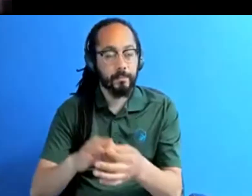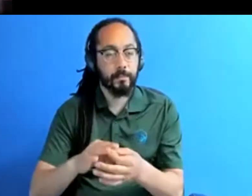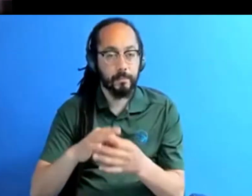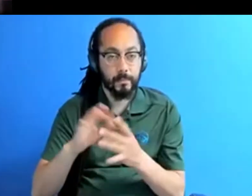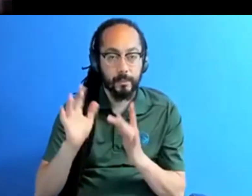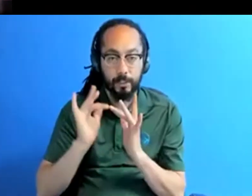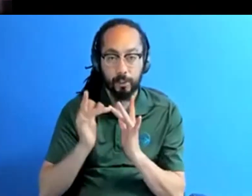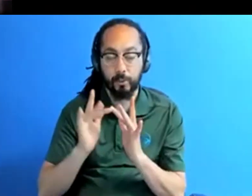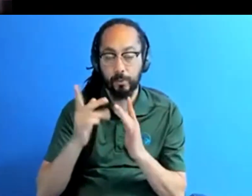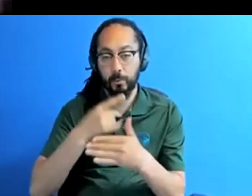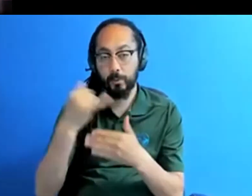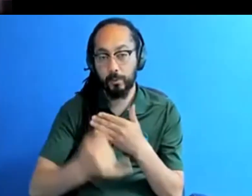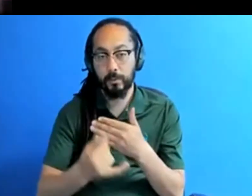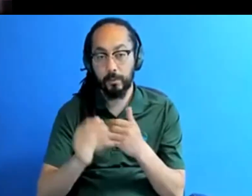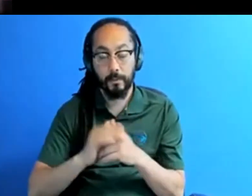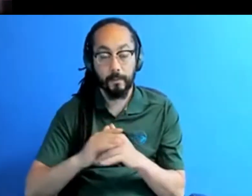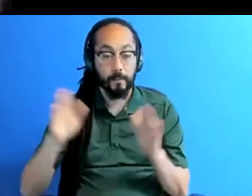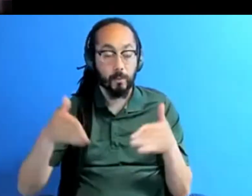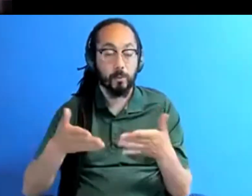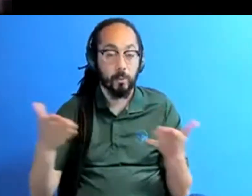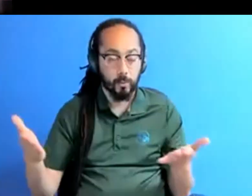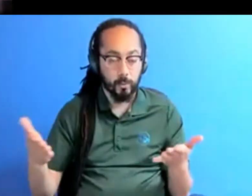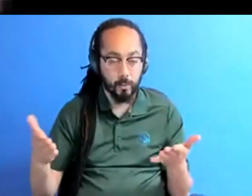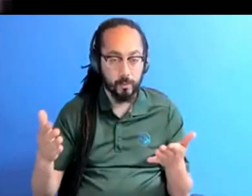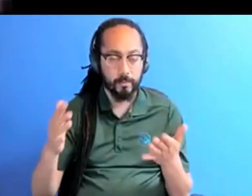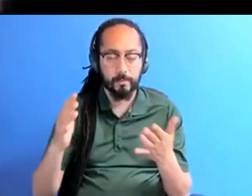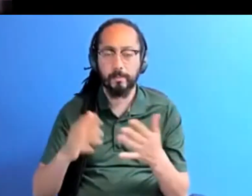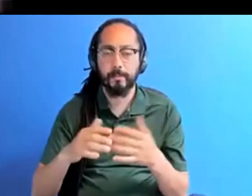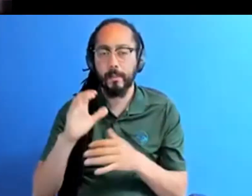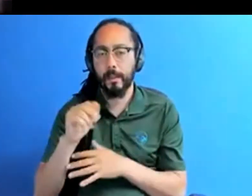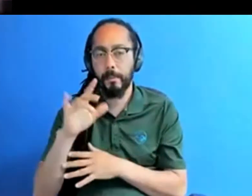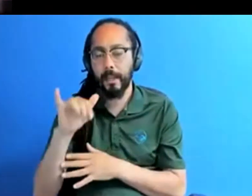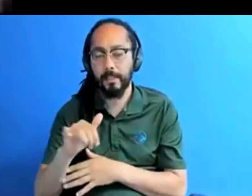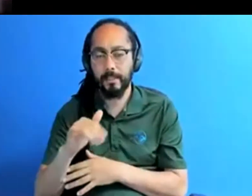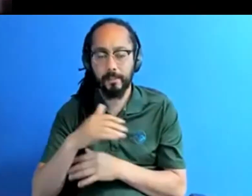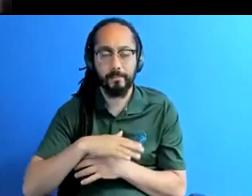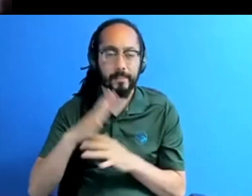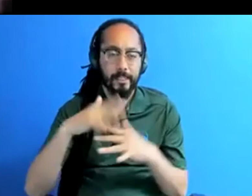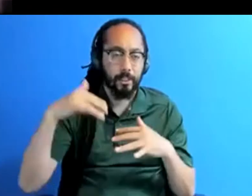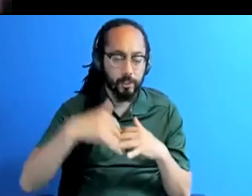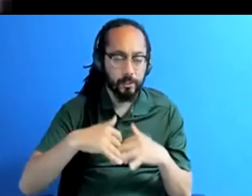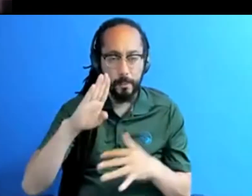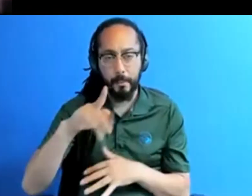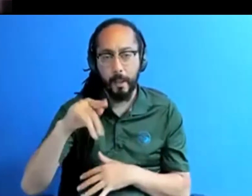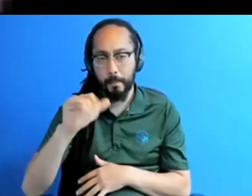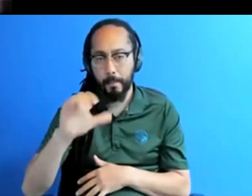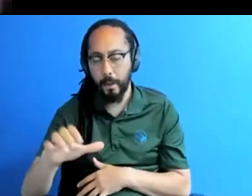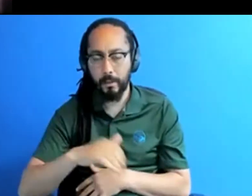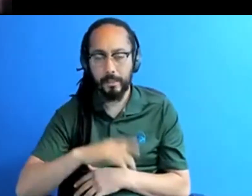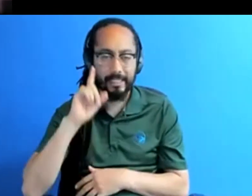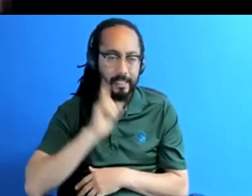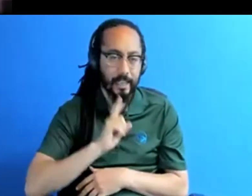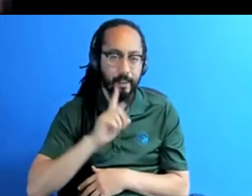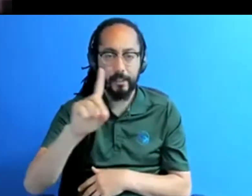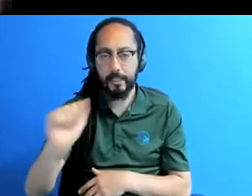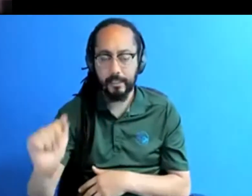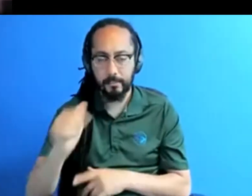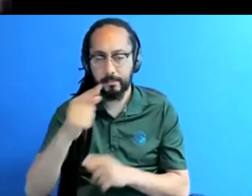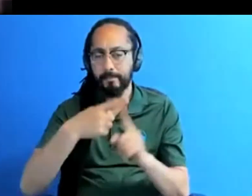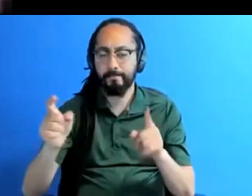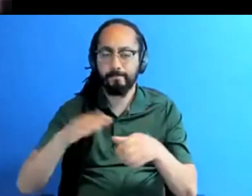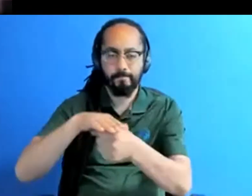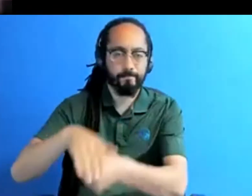focusing on building the capacity of Indigenous, Black, people of color, deaf and disabled, other marginalized artists and